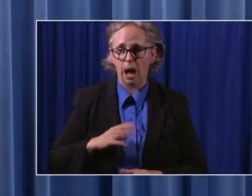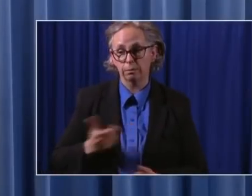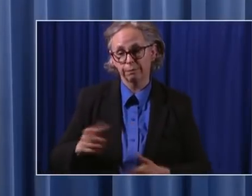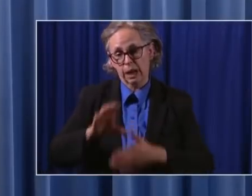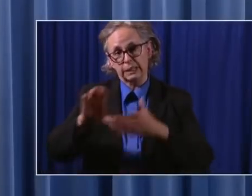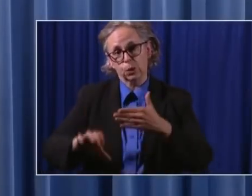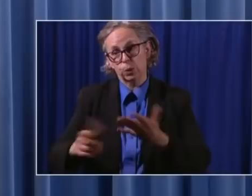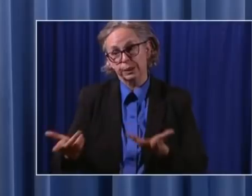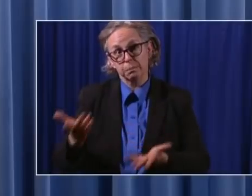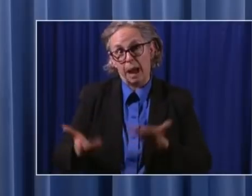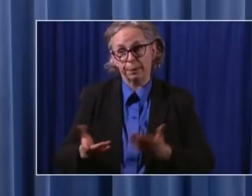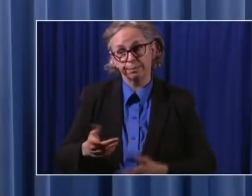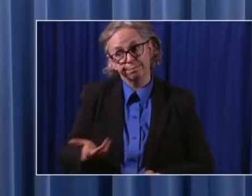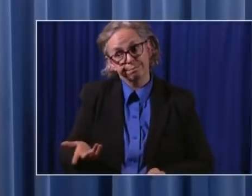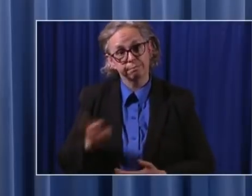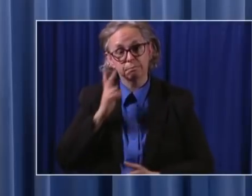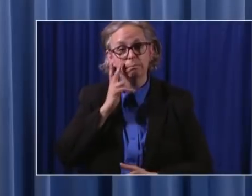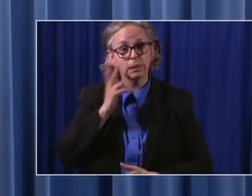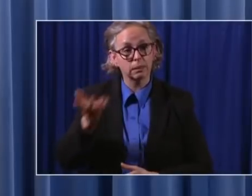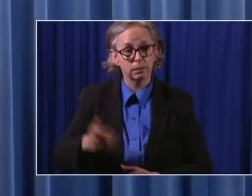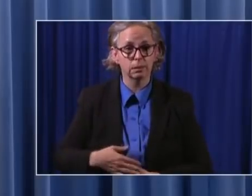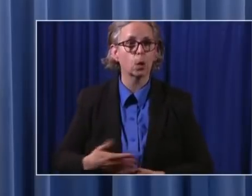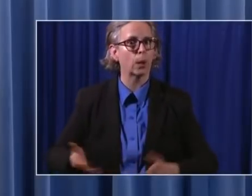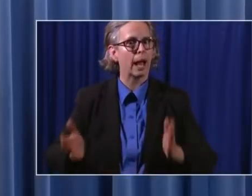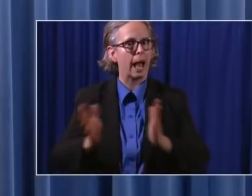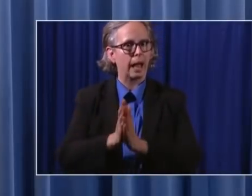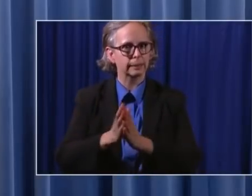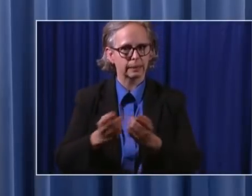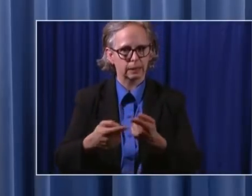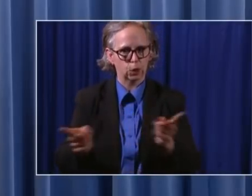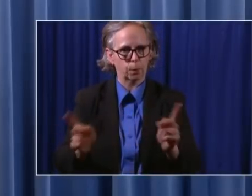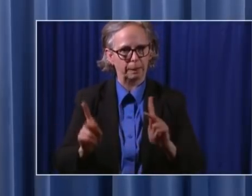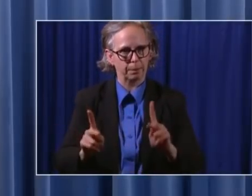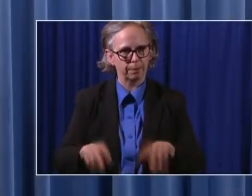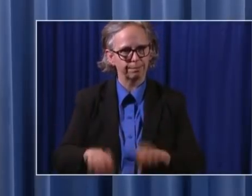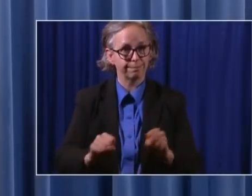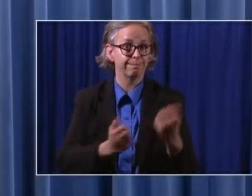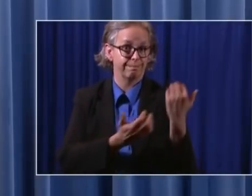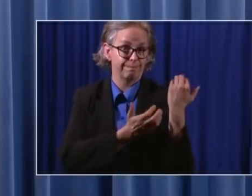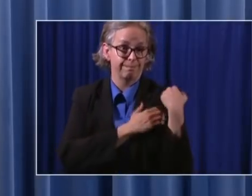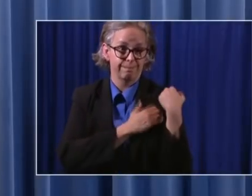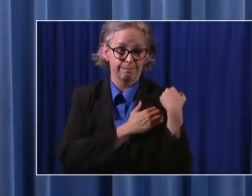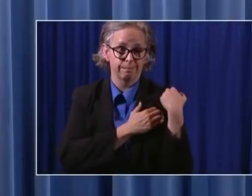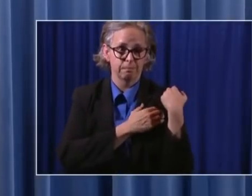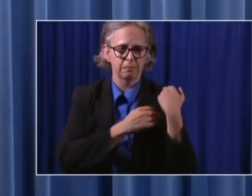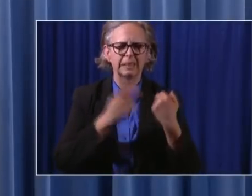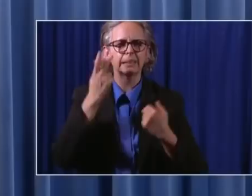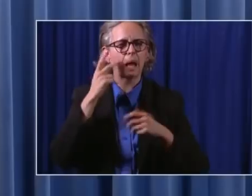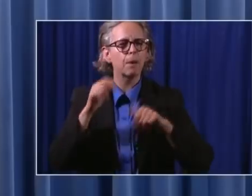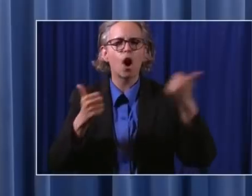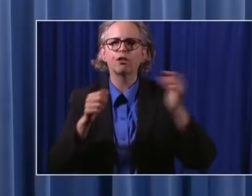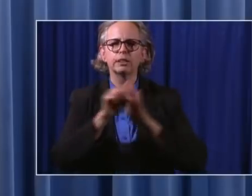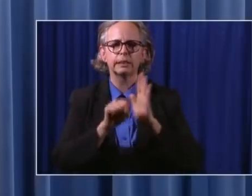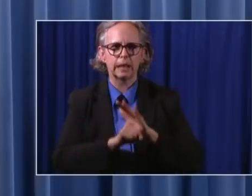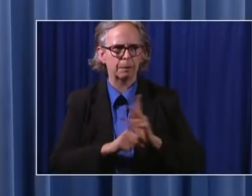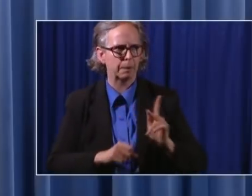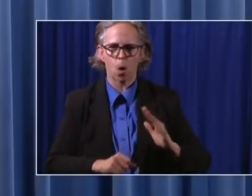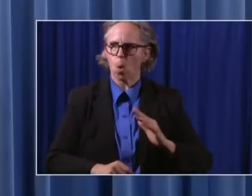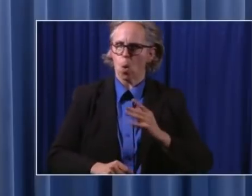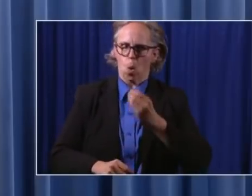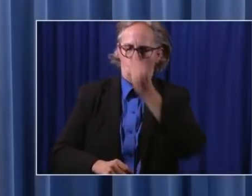people to do this. I think it's the same situation that you're finding in other states as well, and people are doing it. Thank